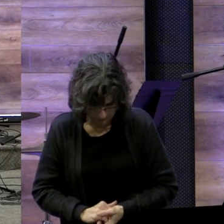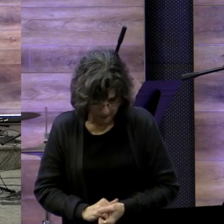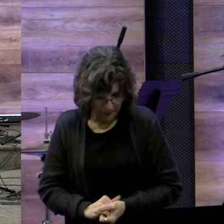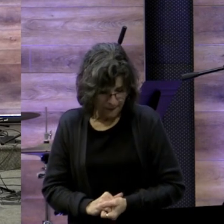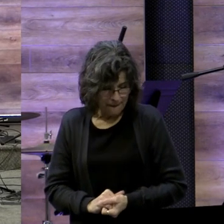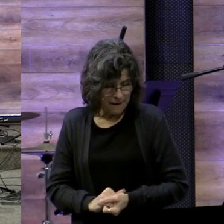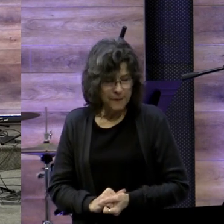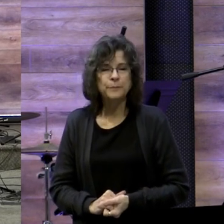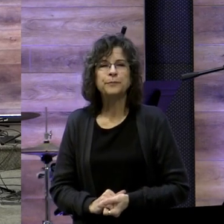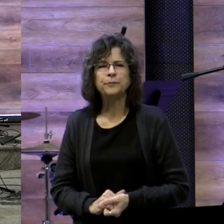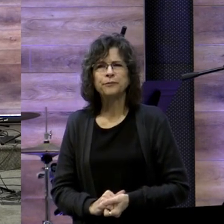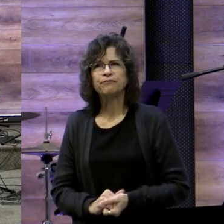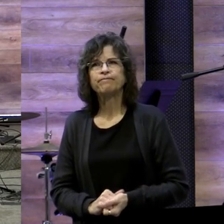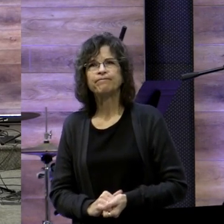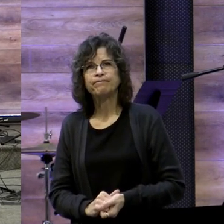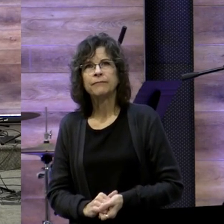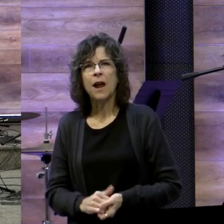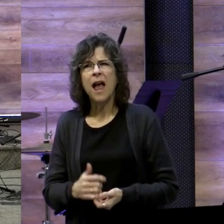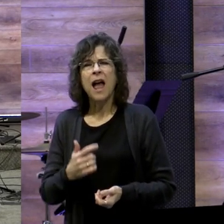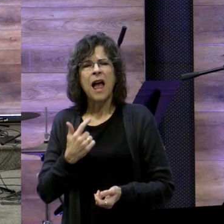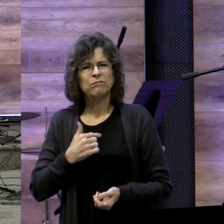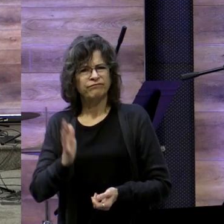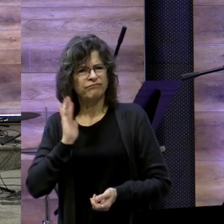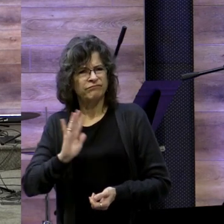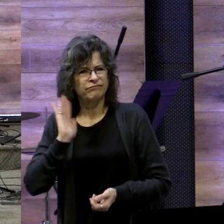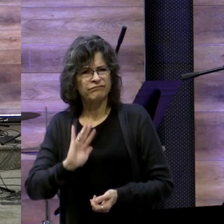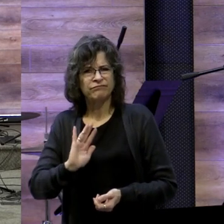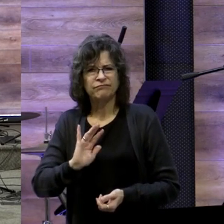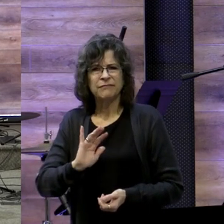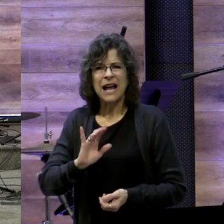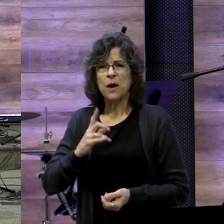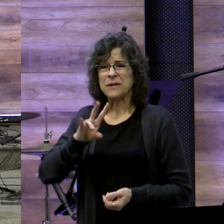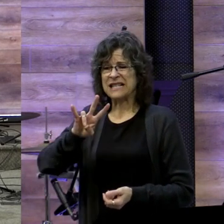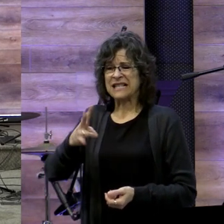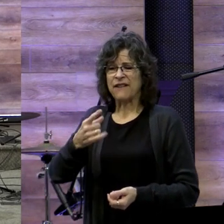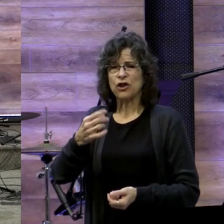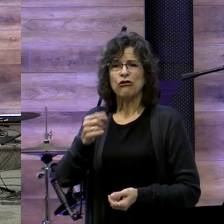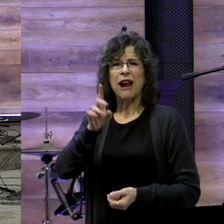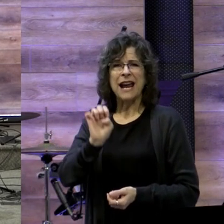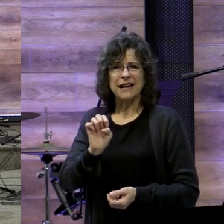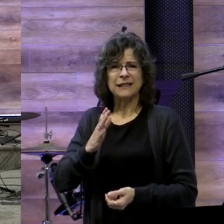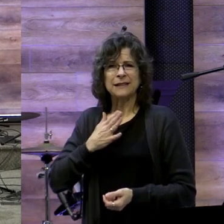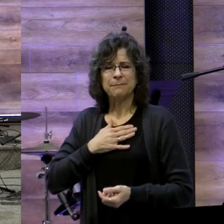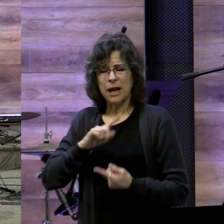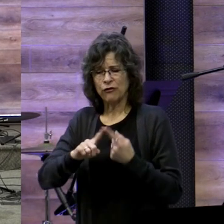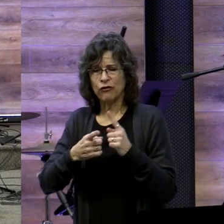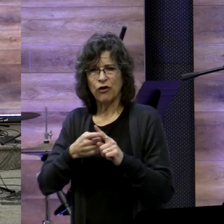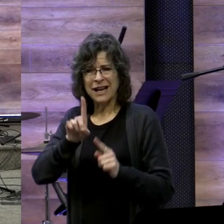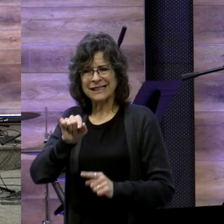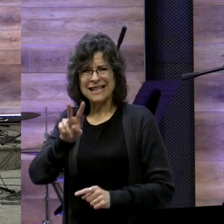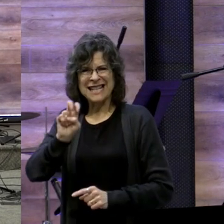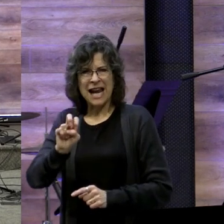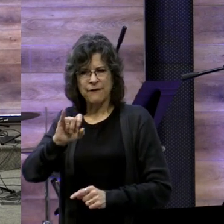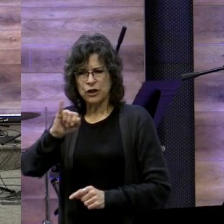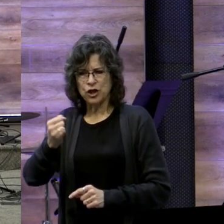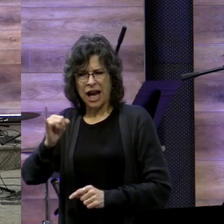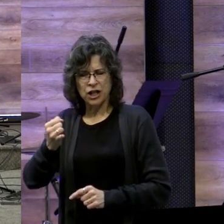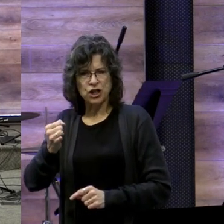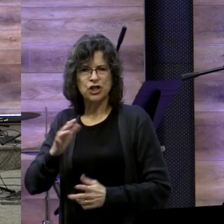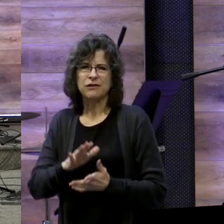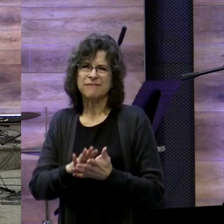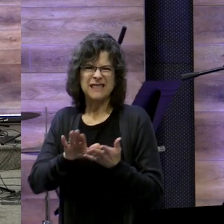When I was in seventh grade, Dave Janisch died. He was a classmate of mine,